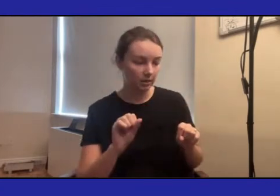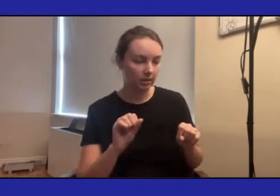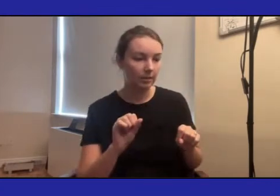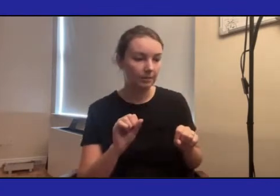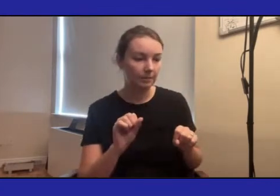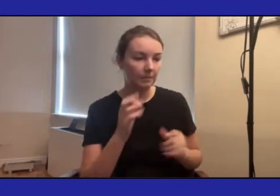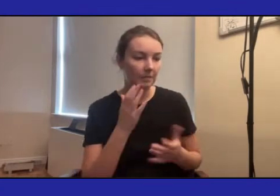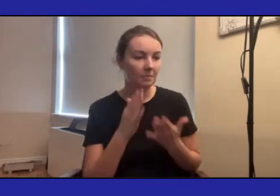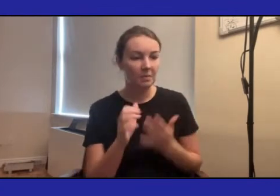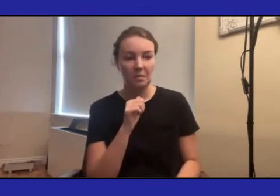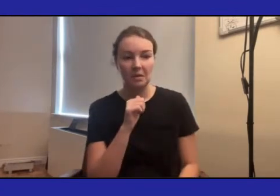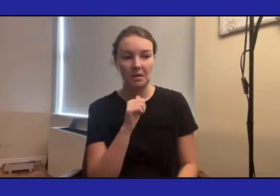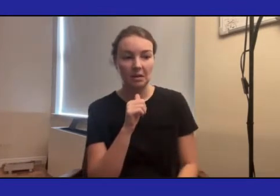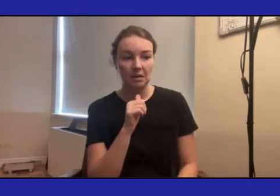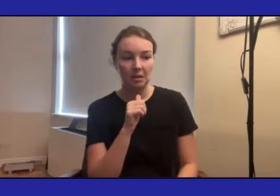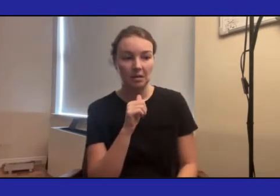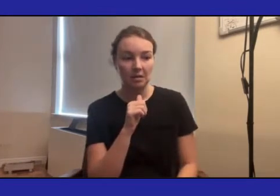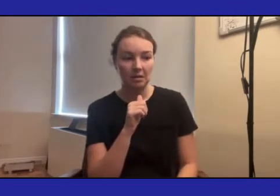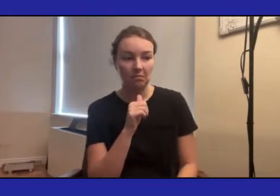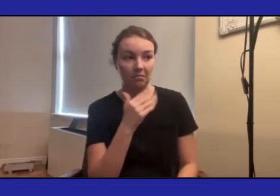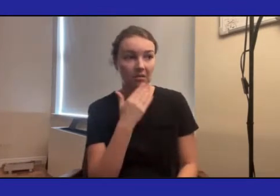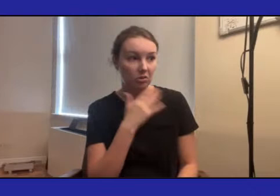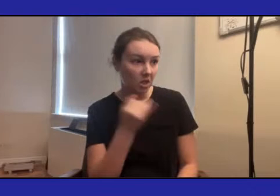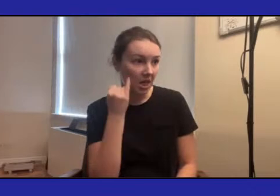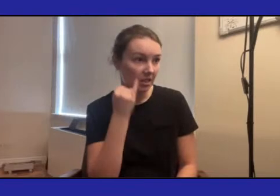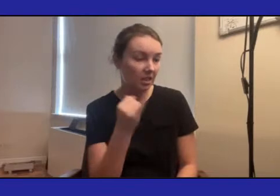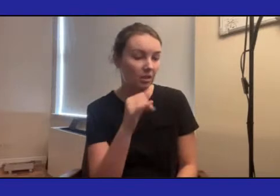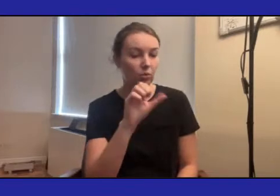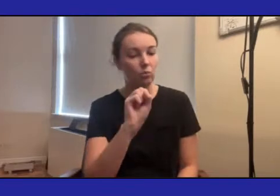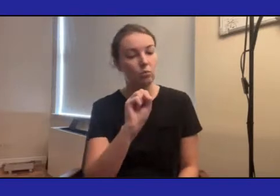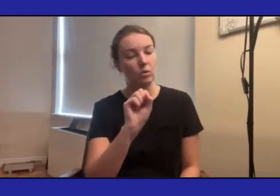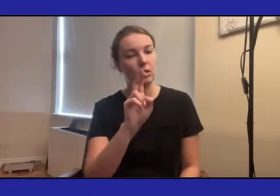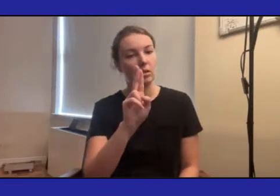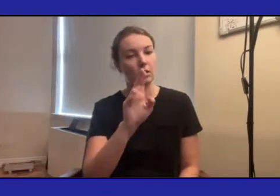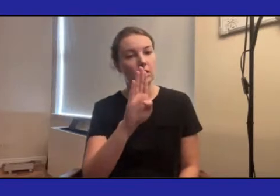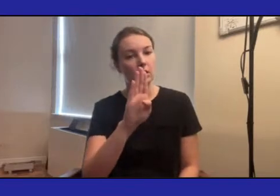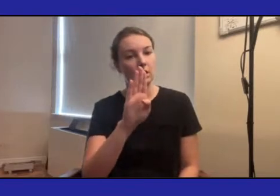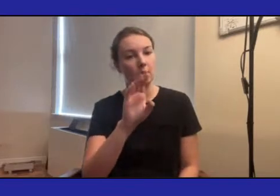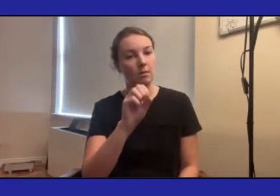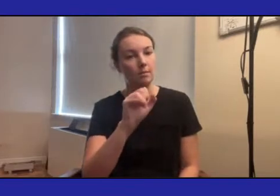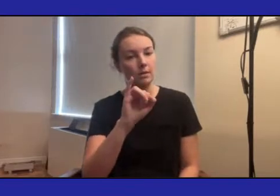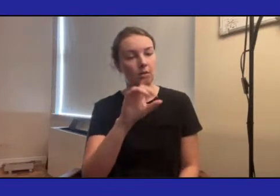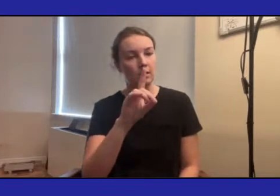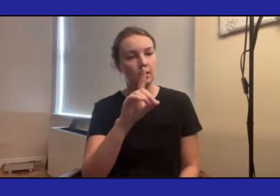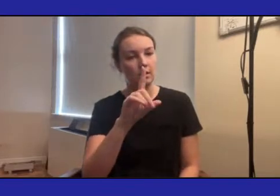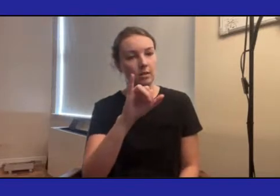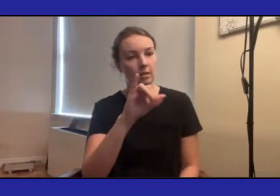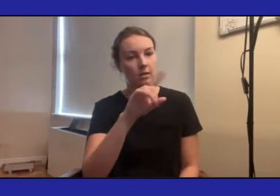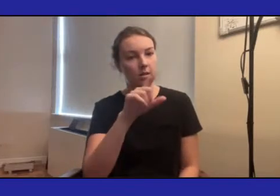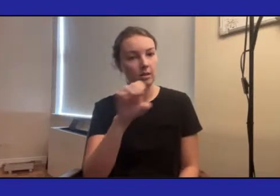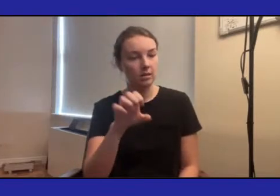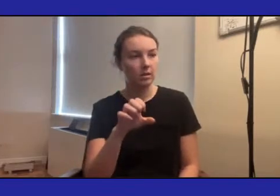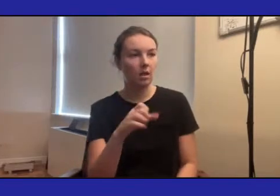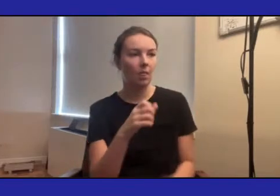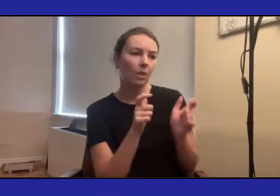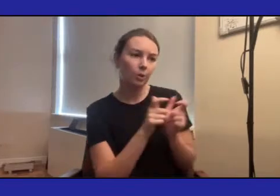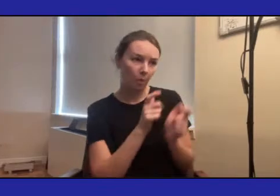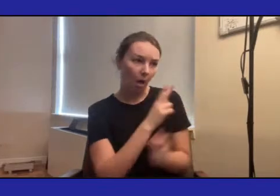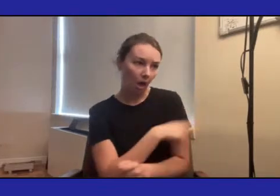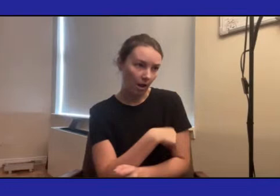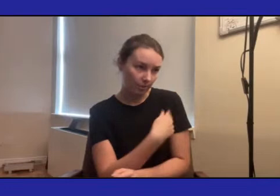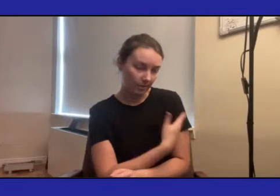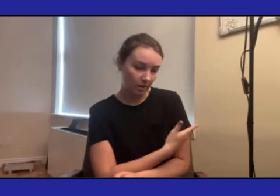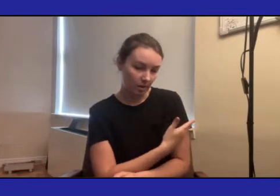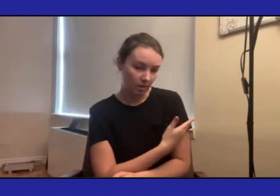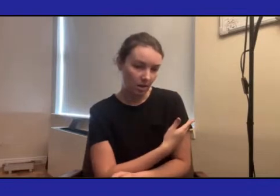bad idea to subsidize the smaller hospitals with the revenue from the larger hospitals, because we might actually spend less